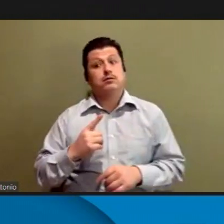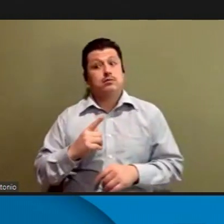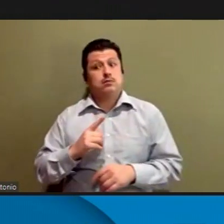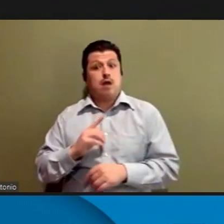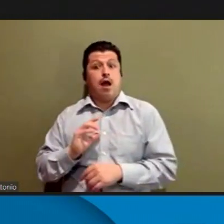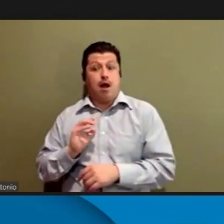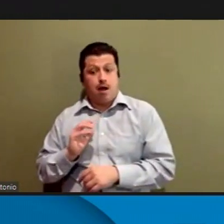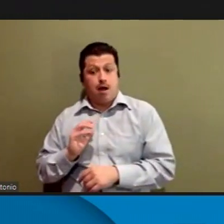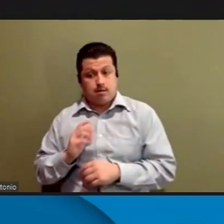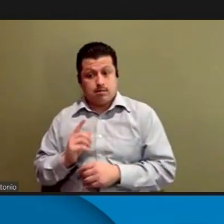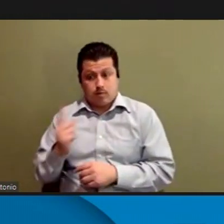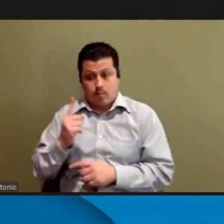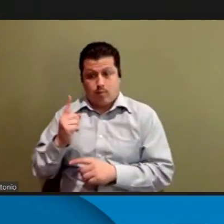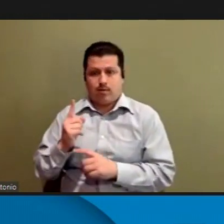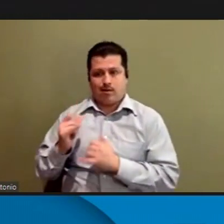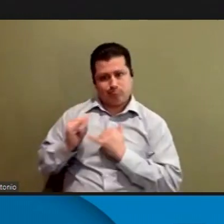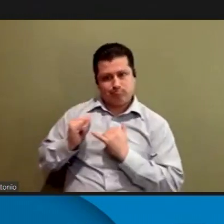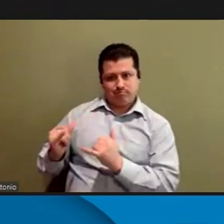all.